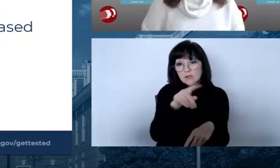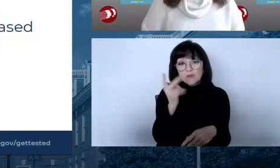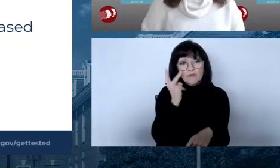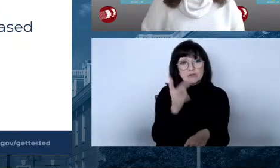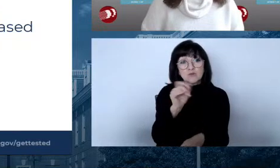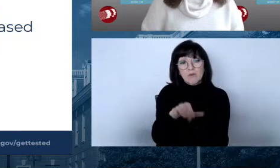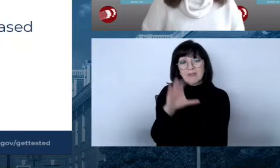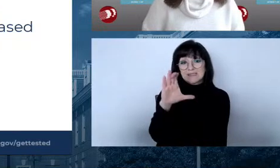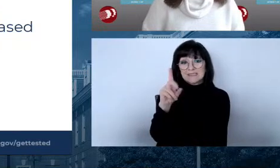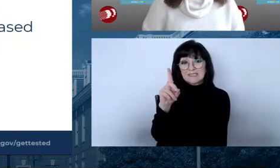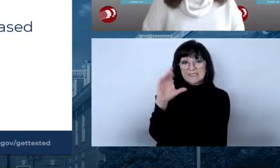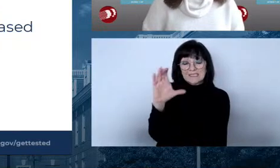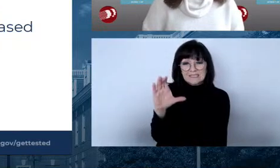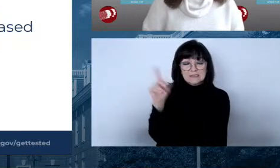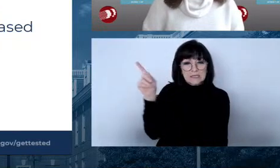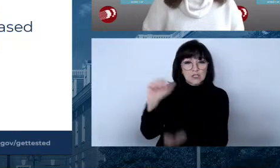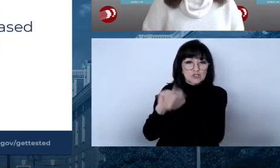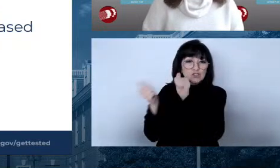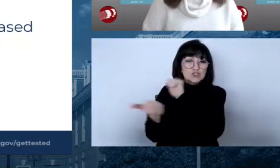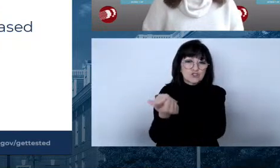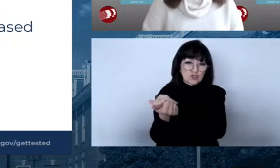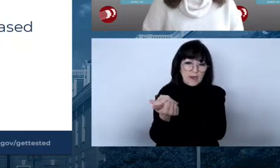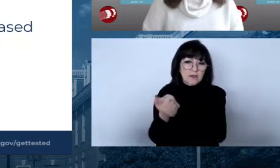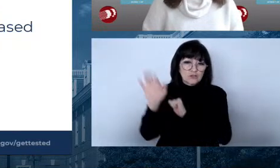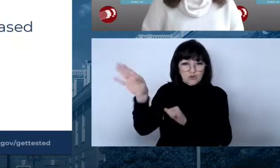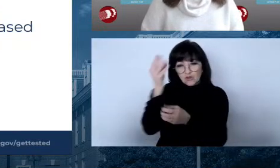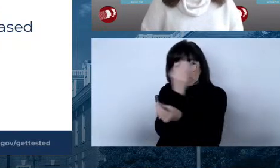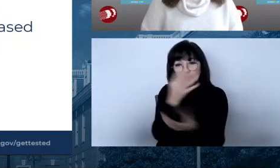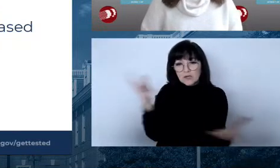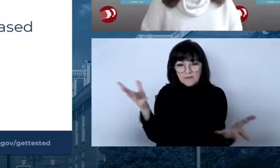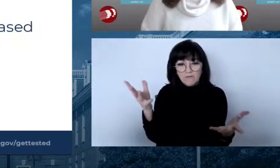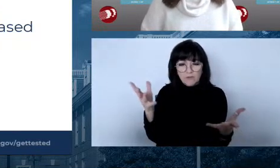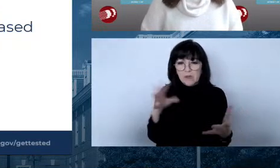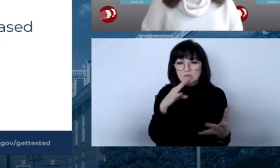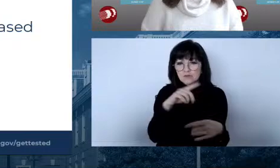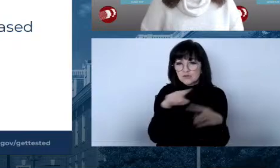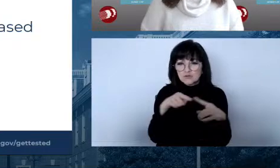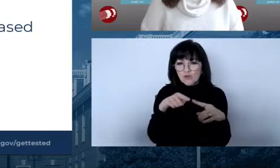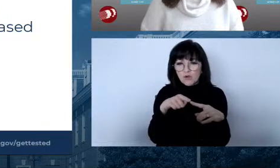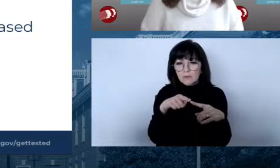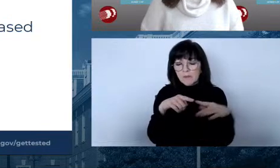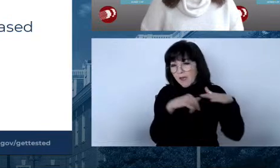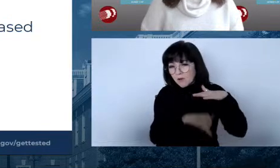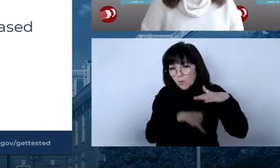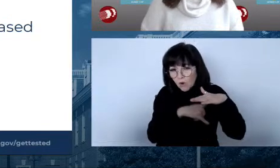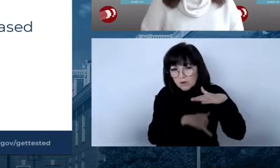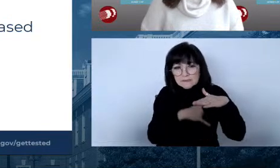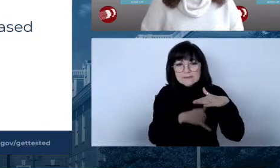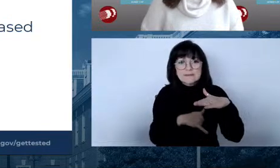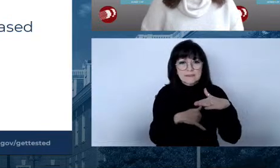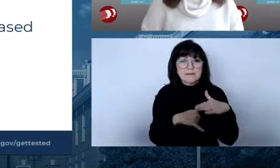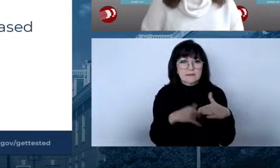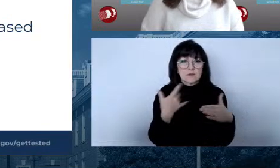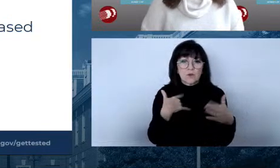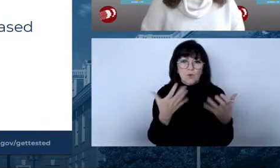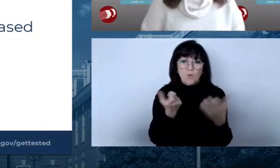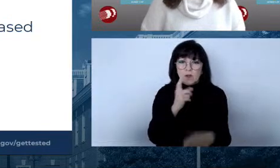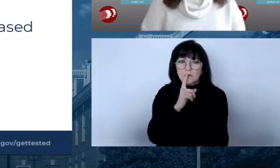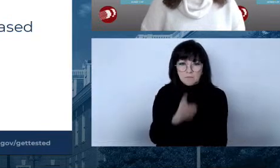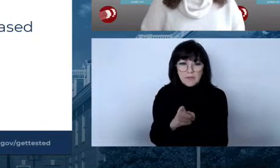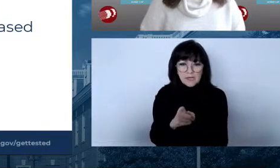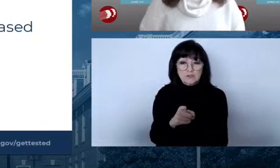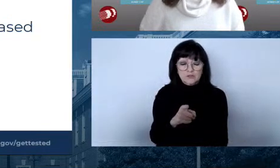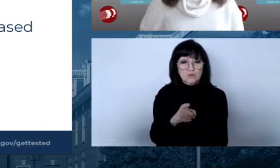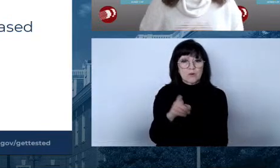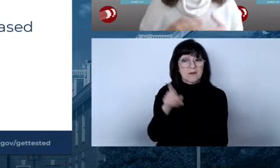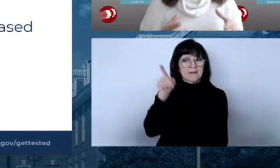the guidance around isolation and quarantine earlier this week. I want to reassure people this is based in the